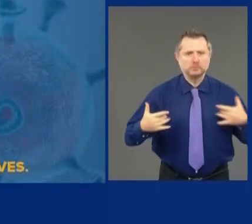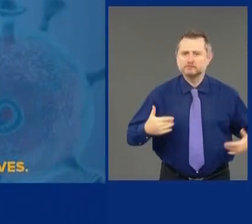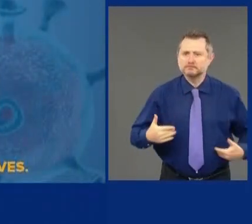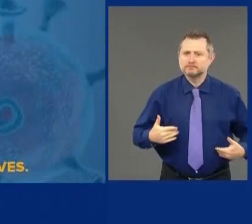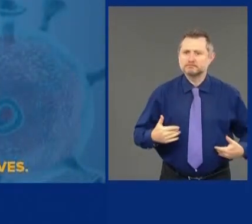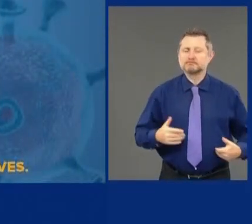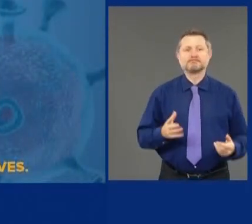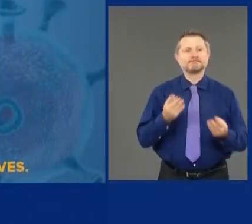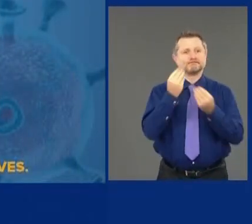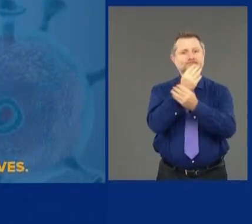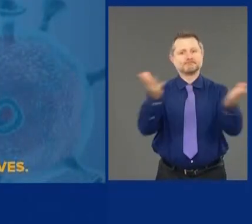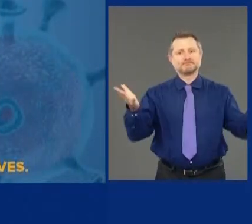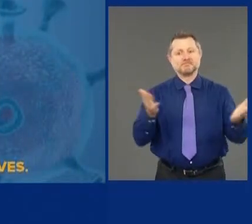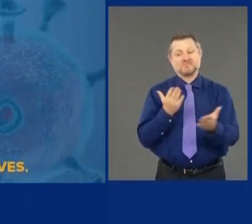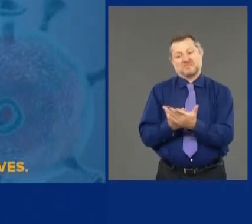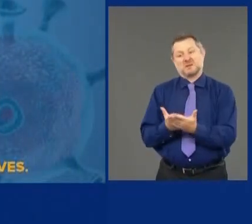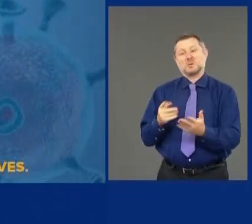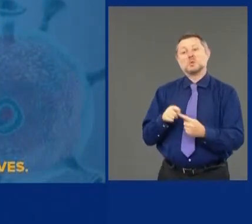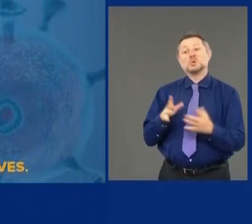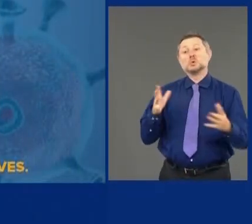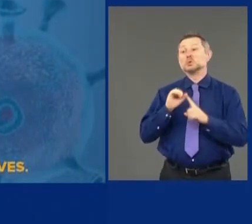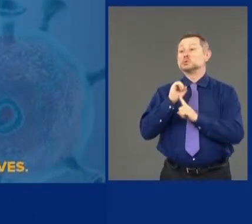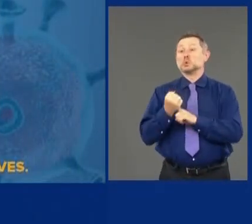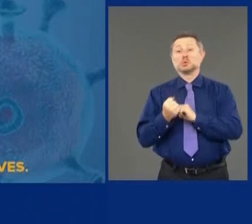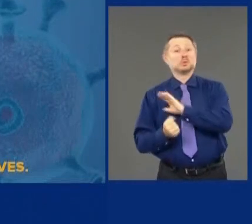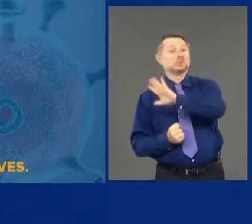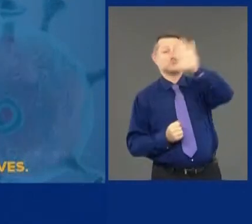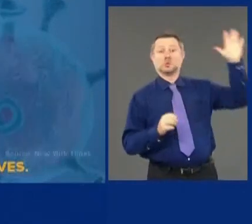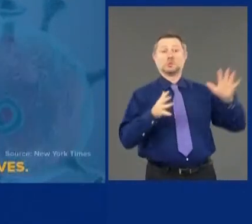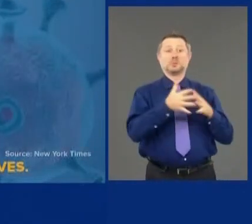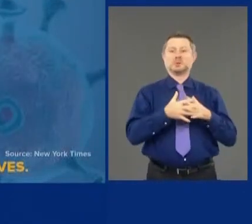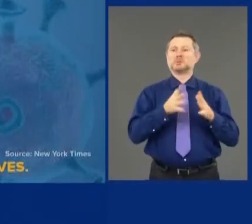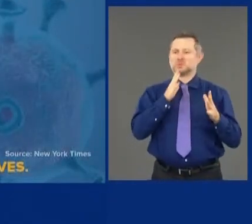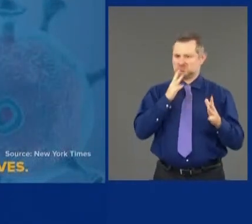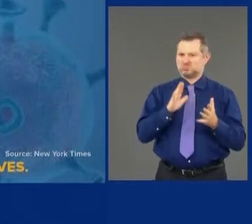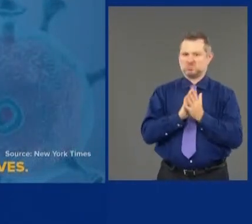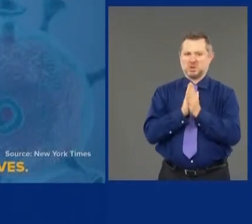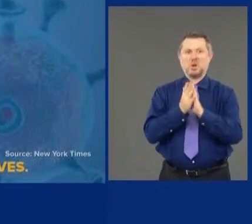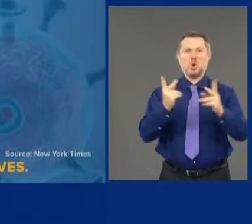The situation across the country is getting worse. It's not getting better.